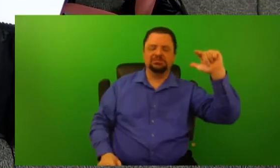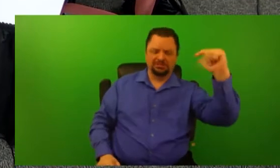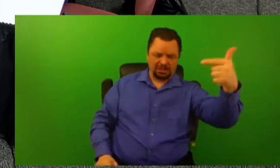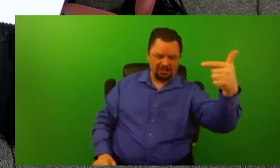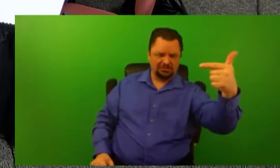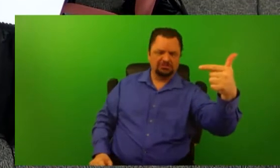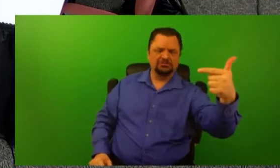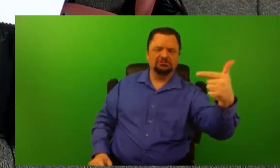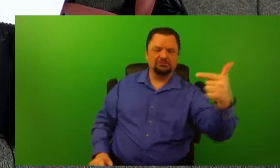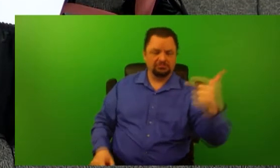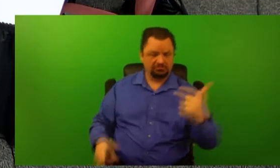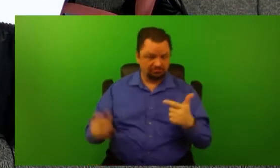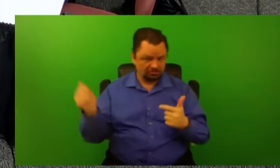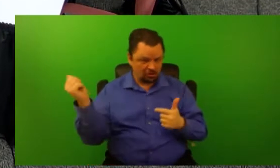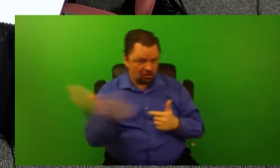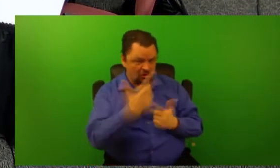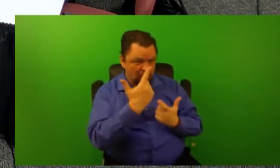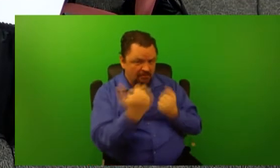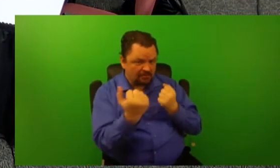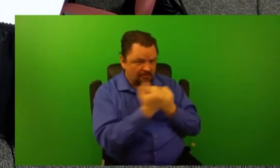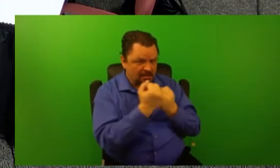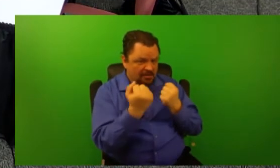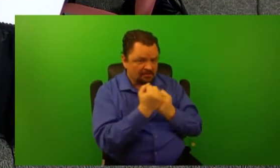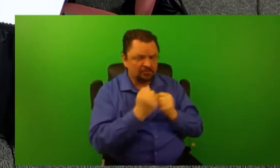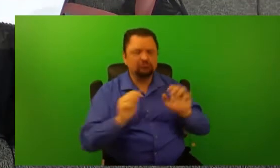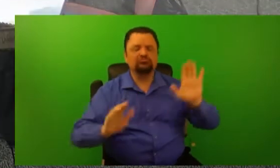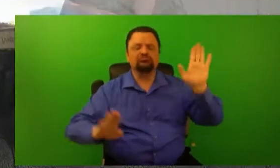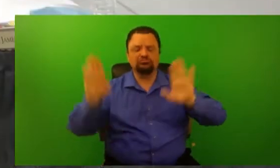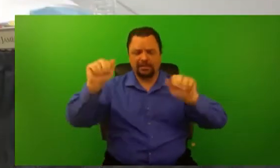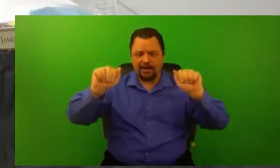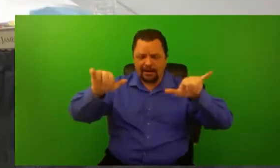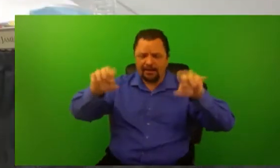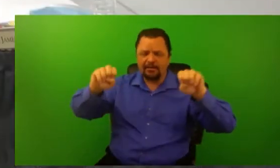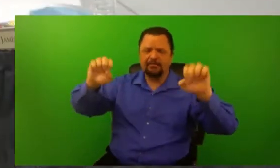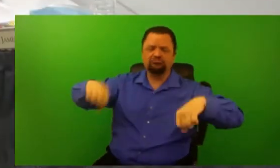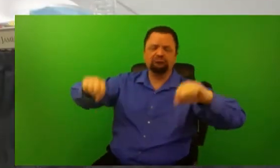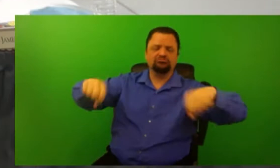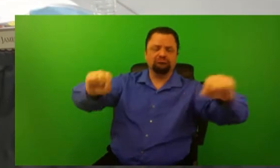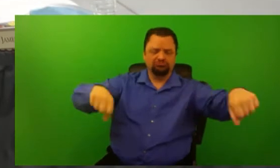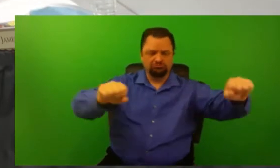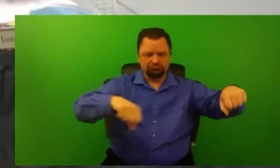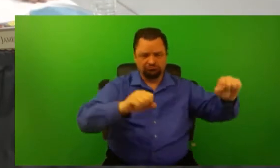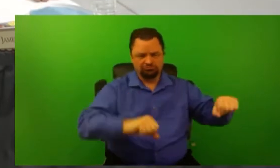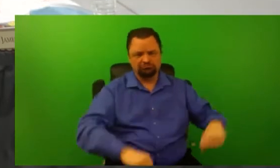Second. All in favor? Aye. Aye. Okay.